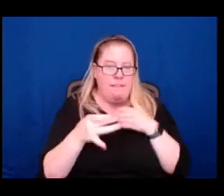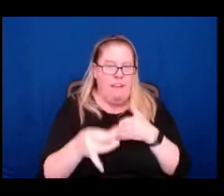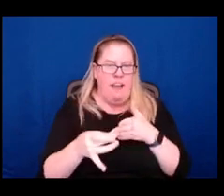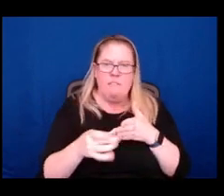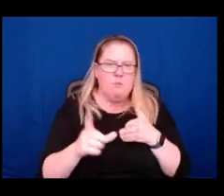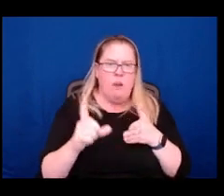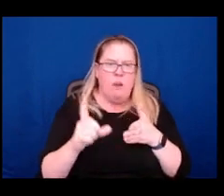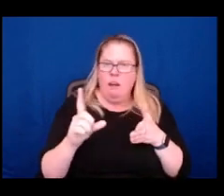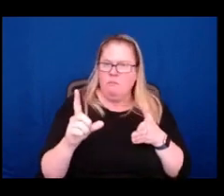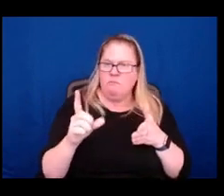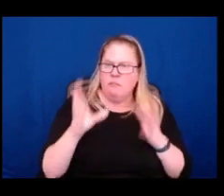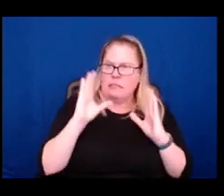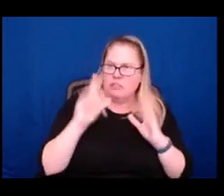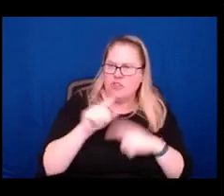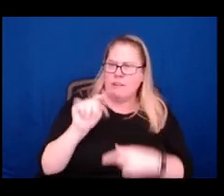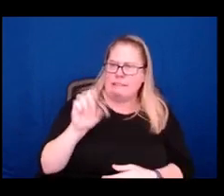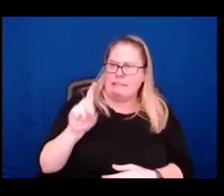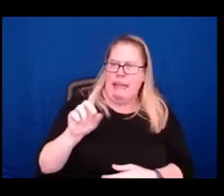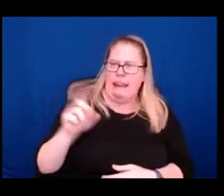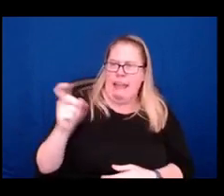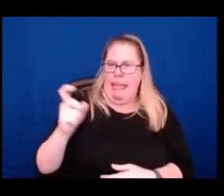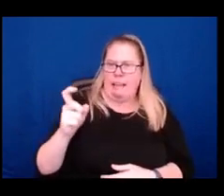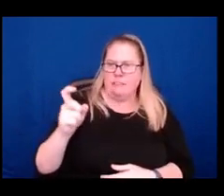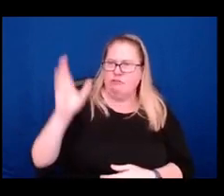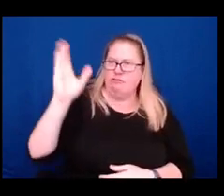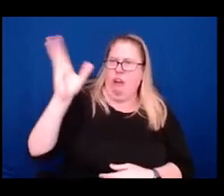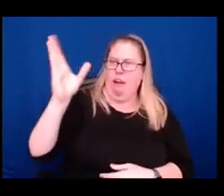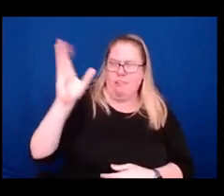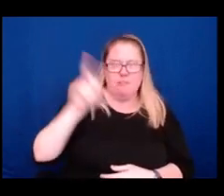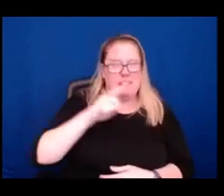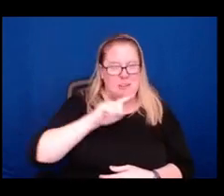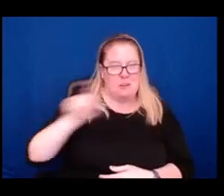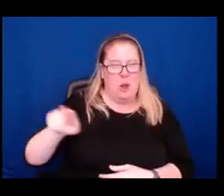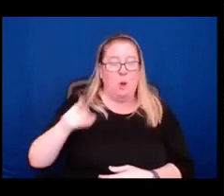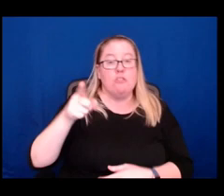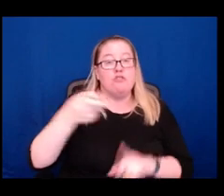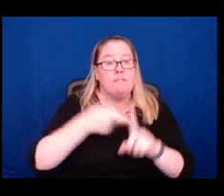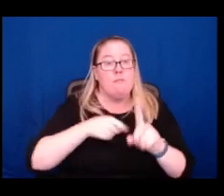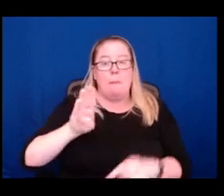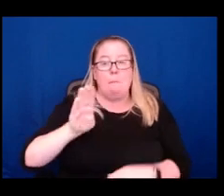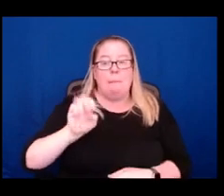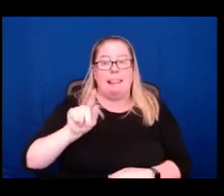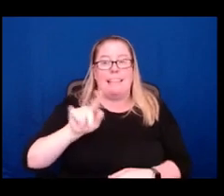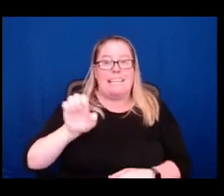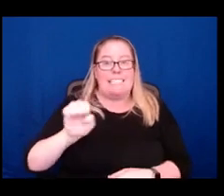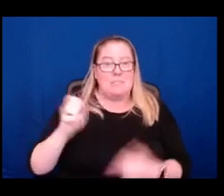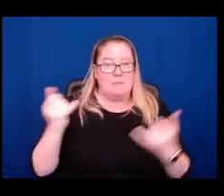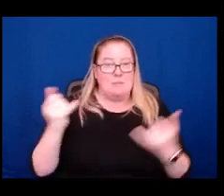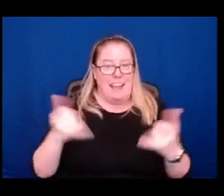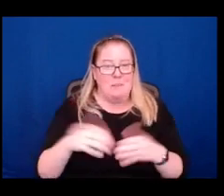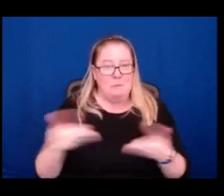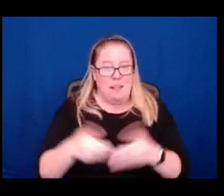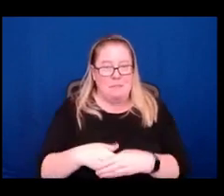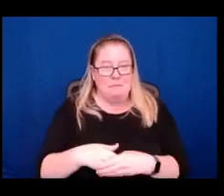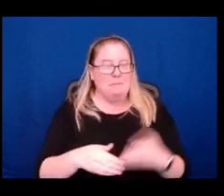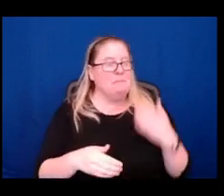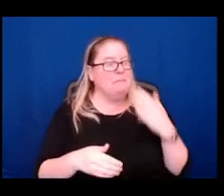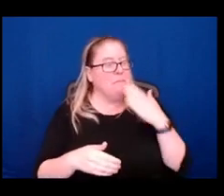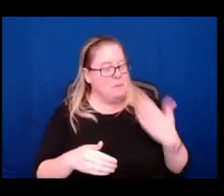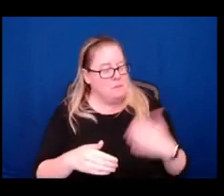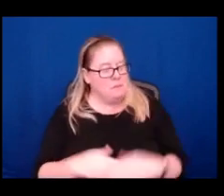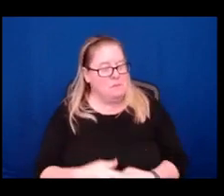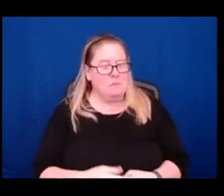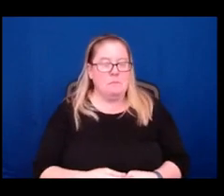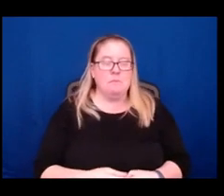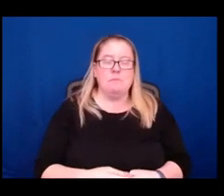want to check it out. Chef Aki is blessing us all the way from Belize today. Welcome, Chef Aki. Thanks for having me.